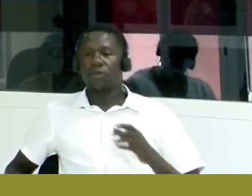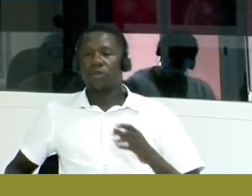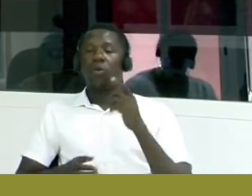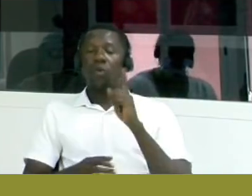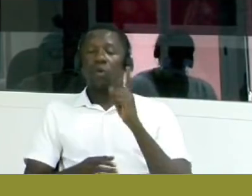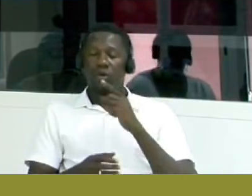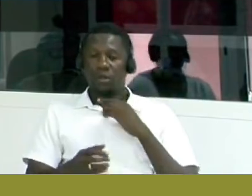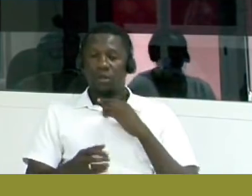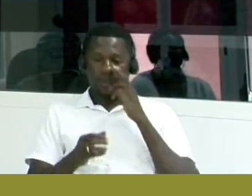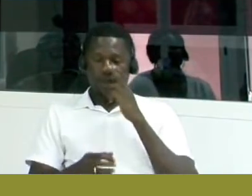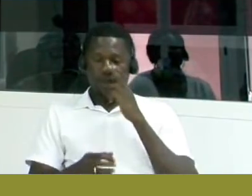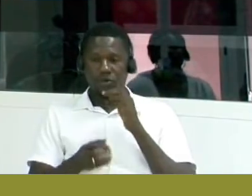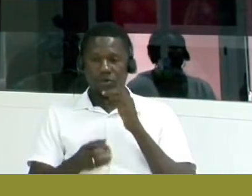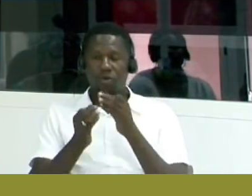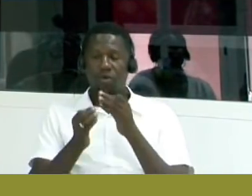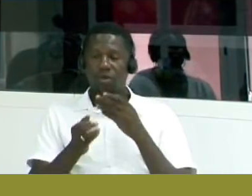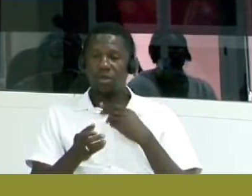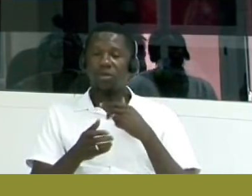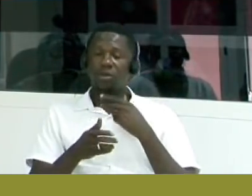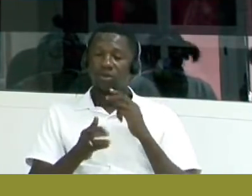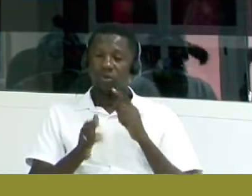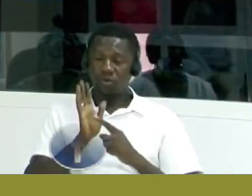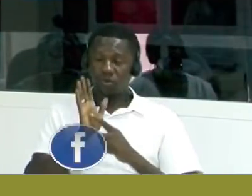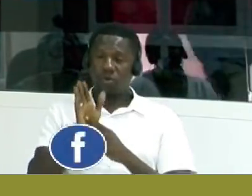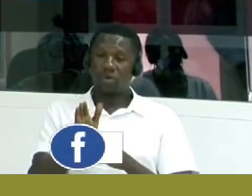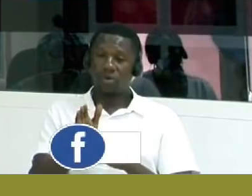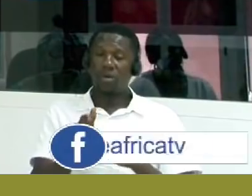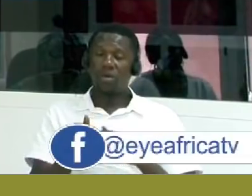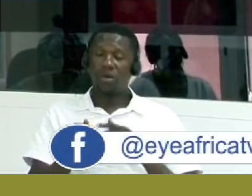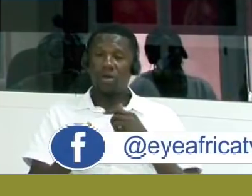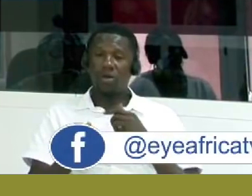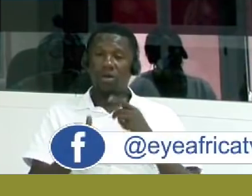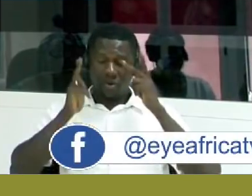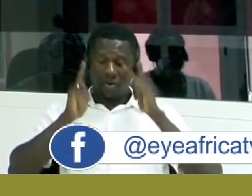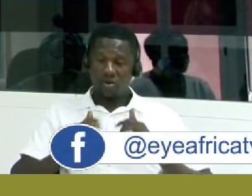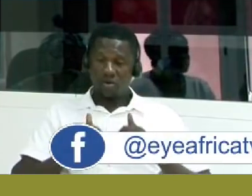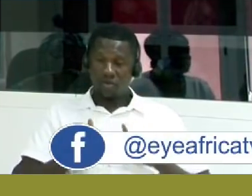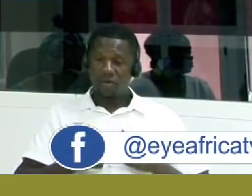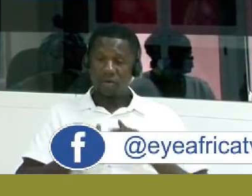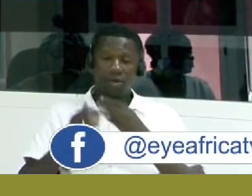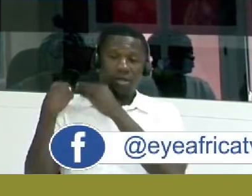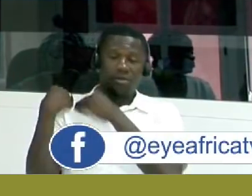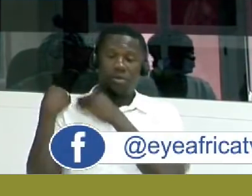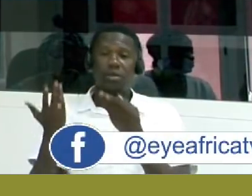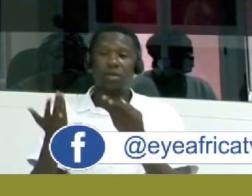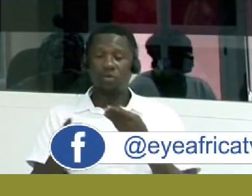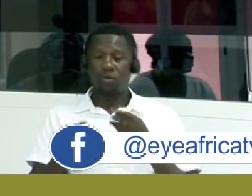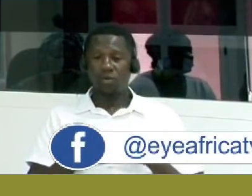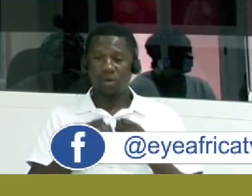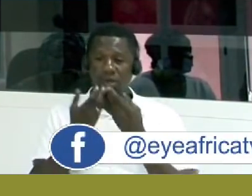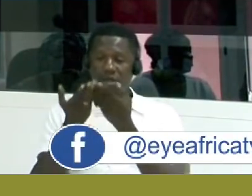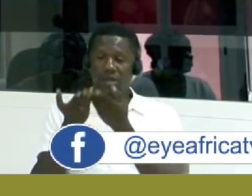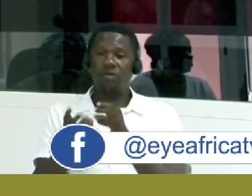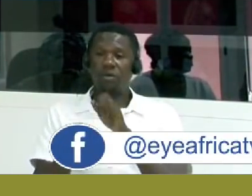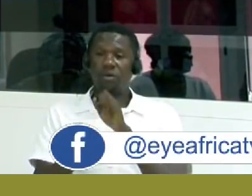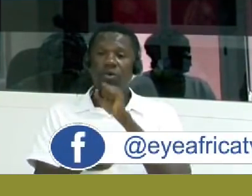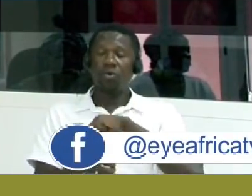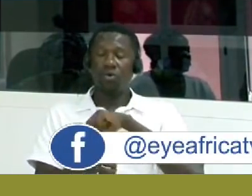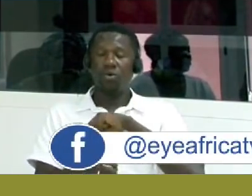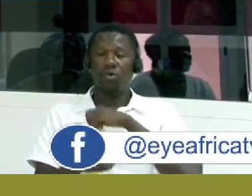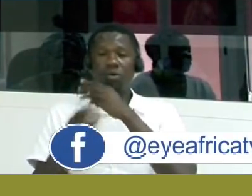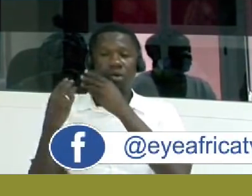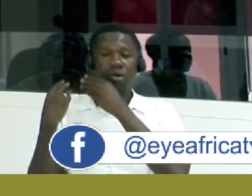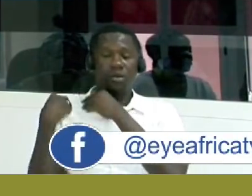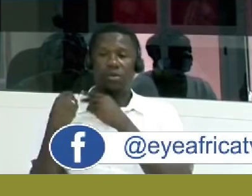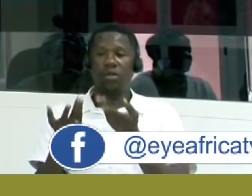go through the elements of the law of command responsibility. And then you would give your own explanation as to why you did